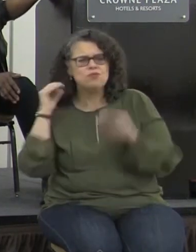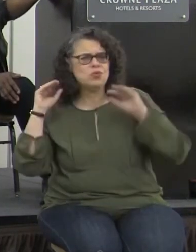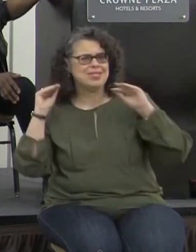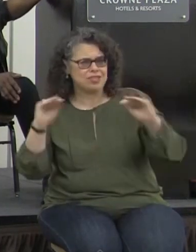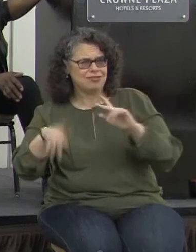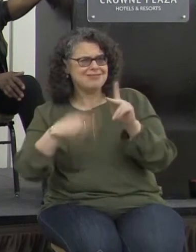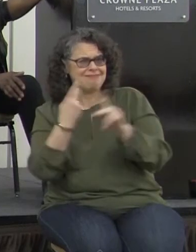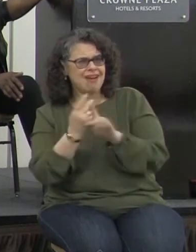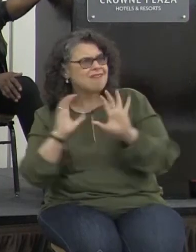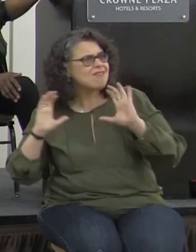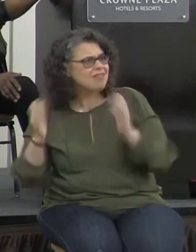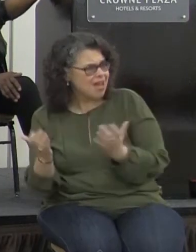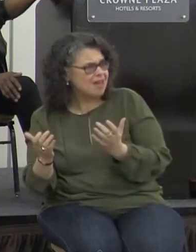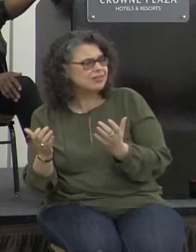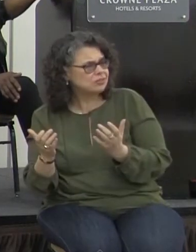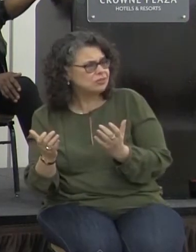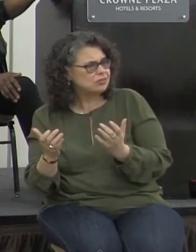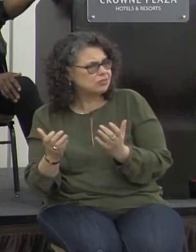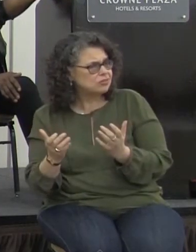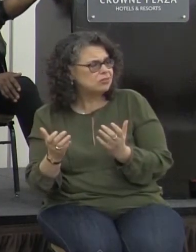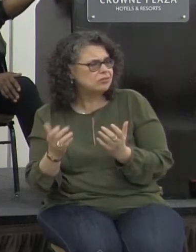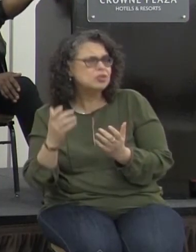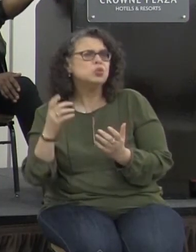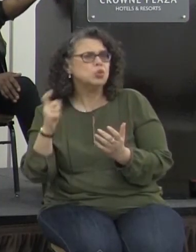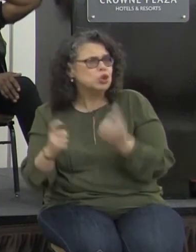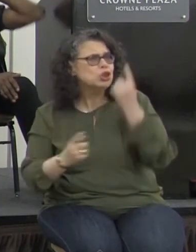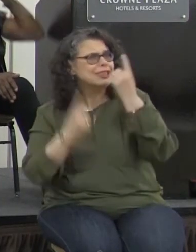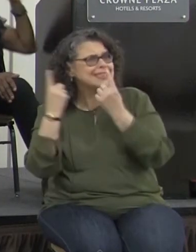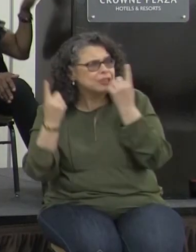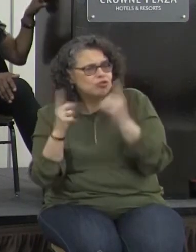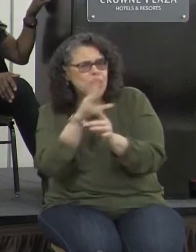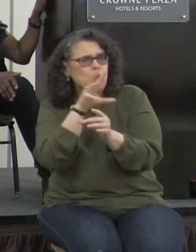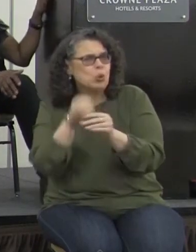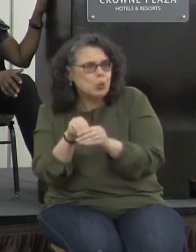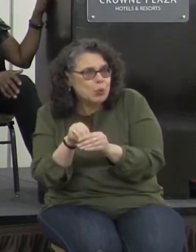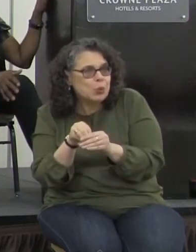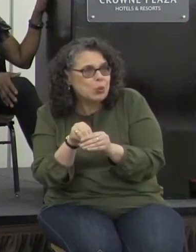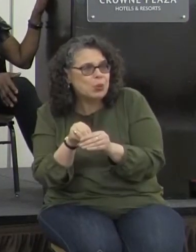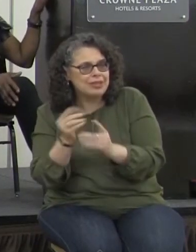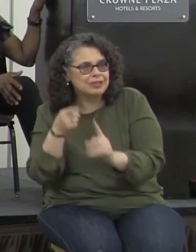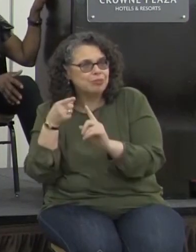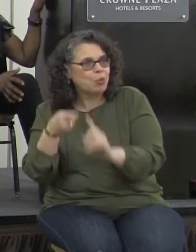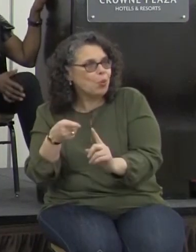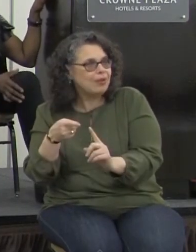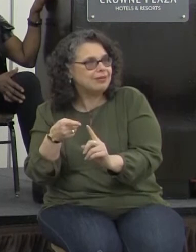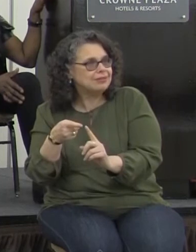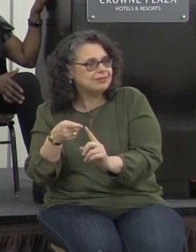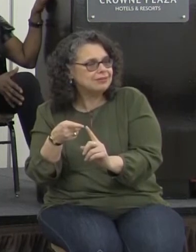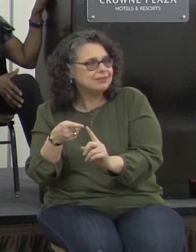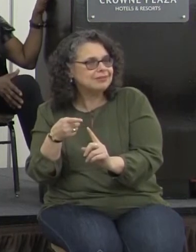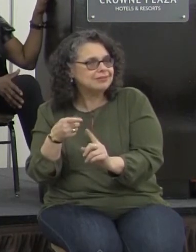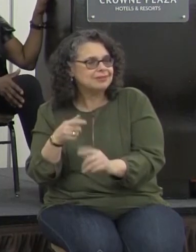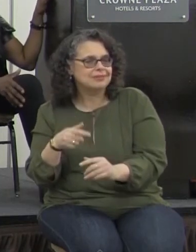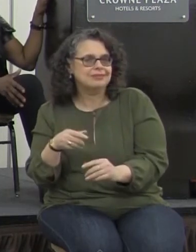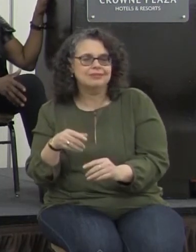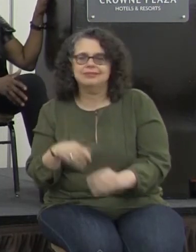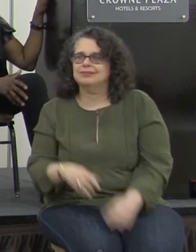as such, that should be something that is in your wheelhouse.